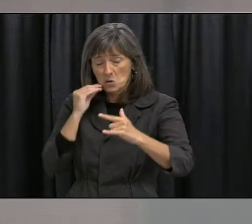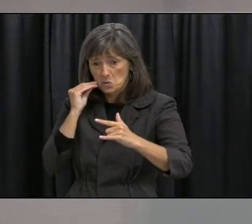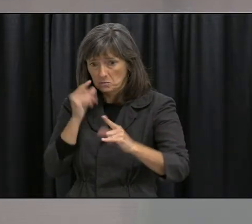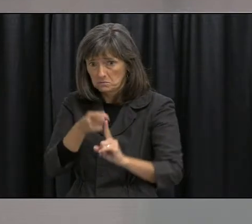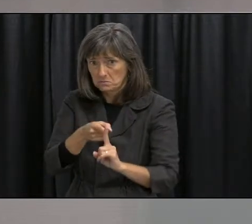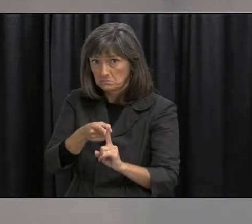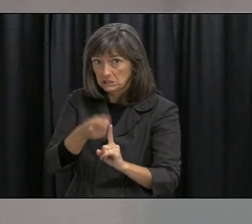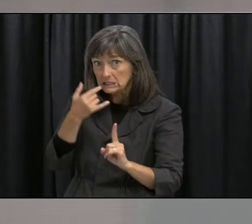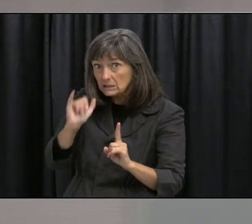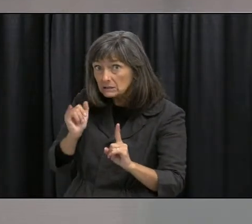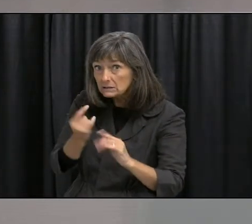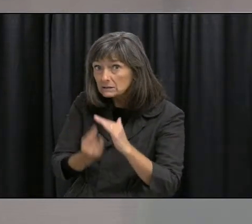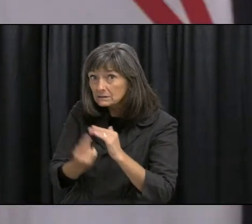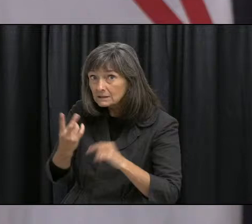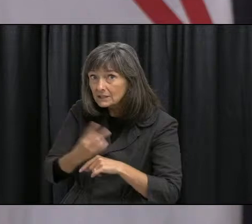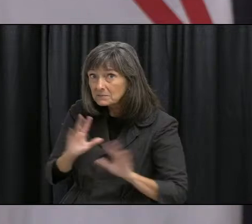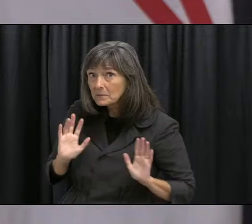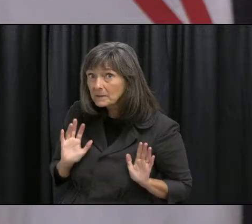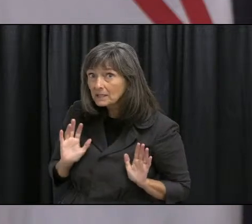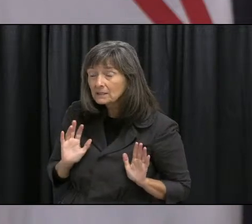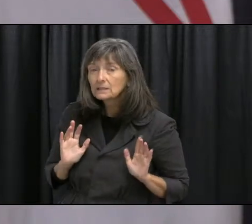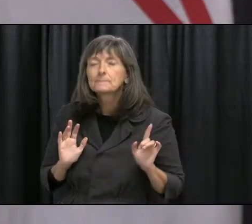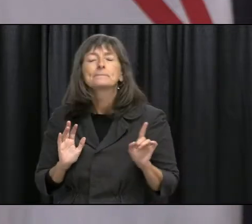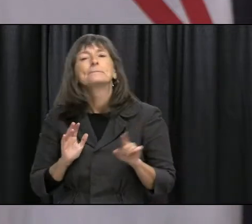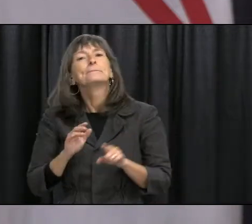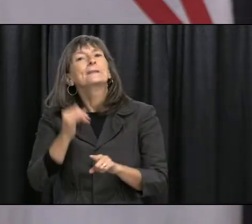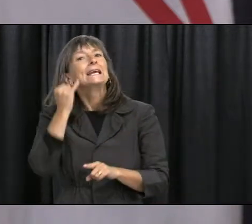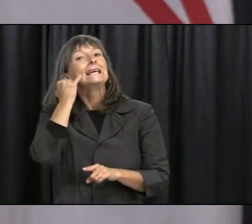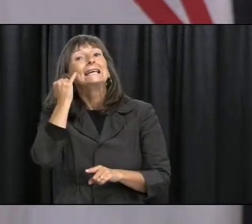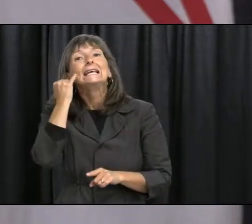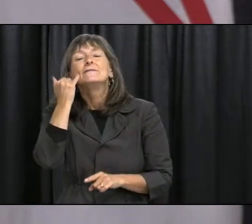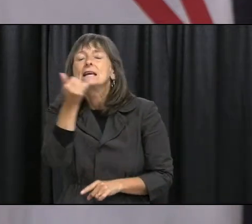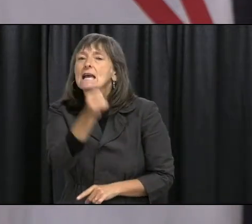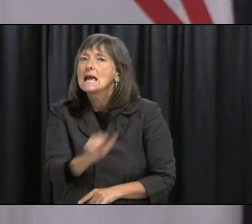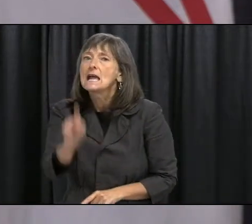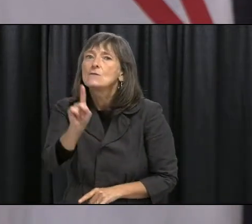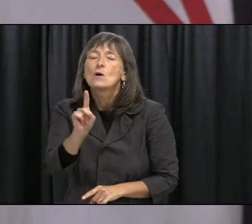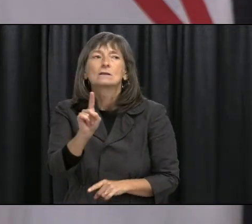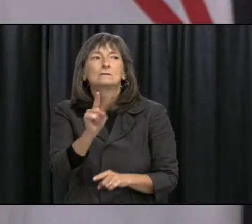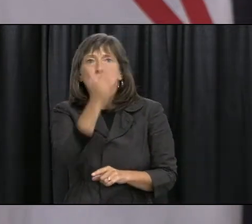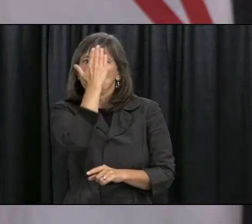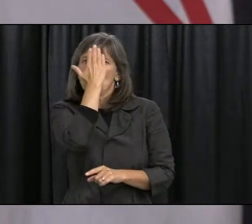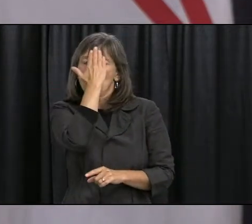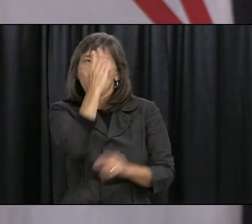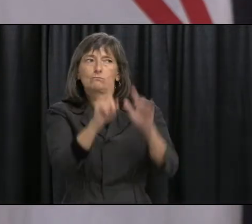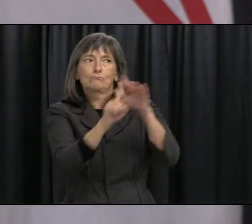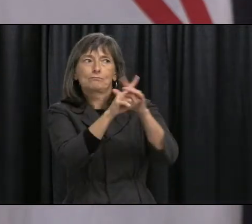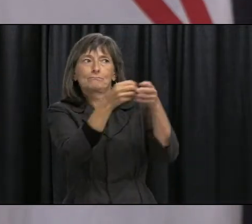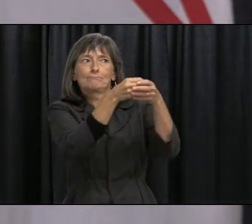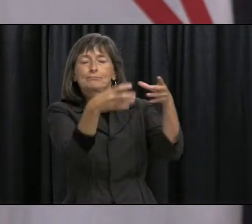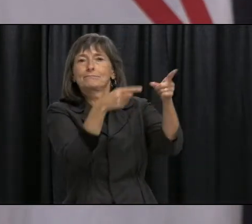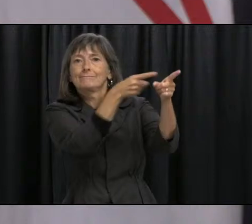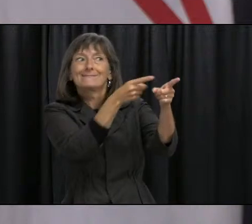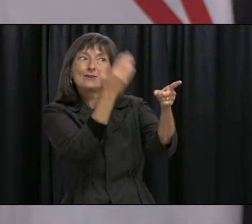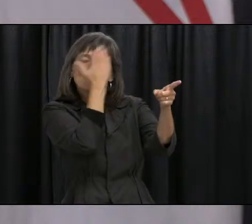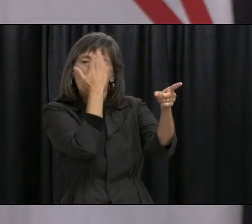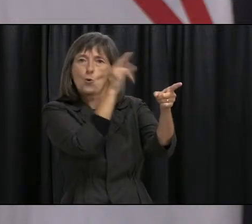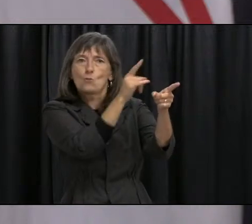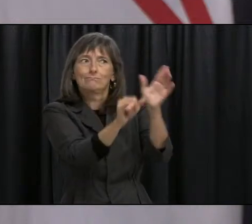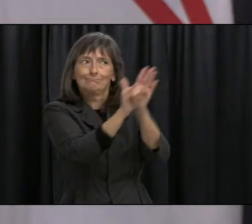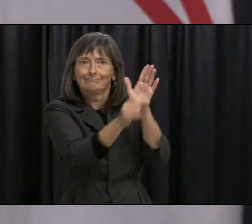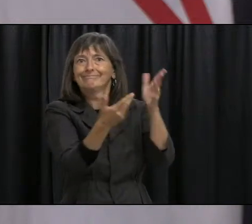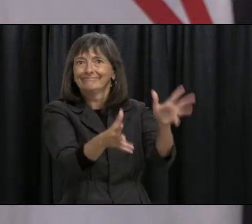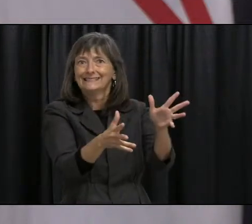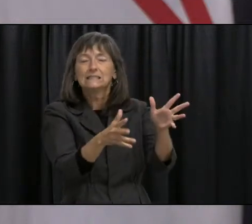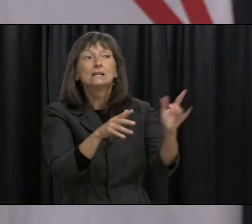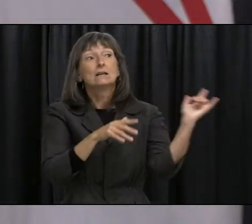here? Yes, so any workers who are coming from an area of outbreak would have to self-isolate. So if an